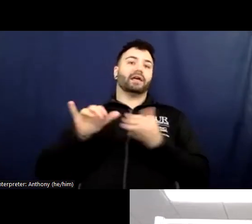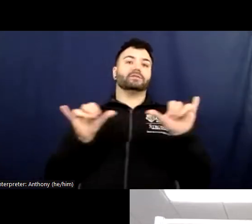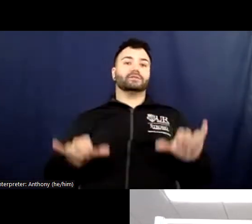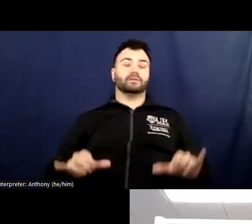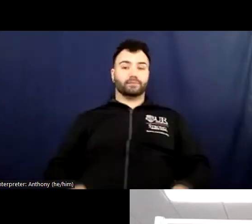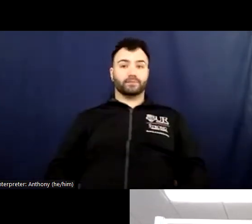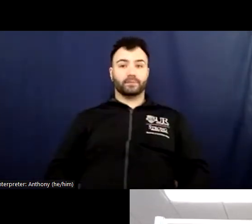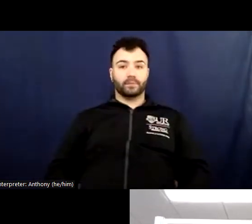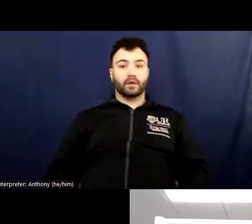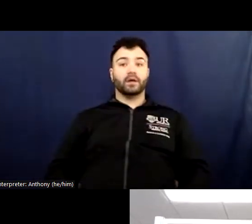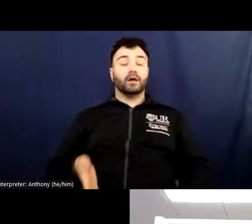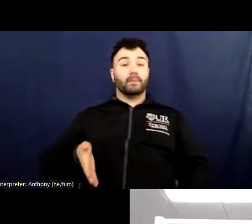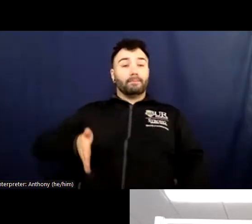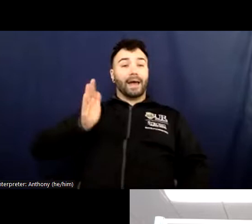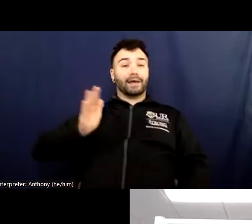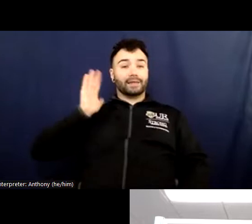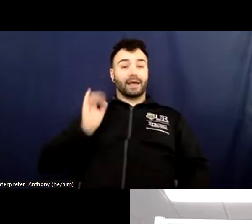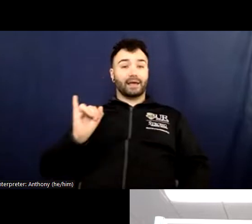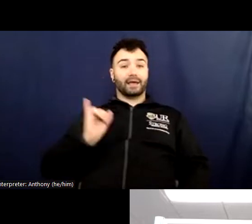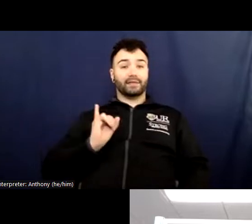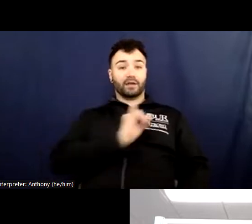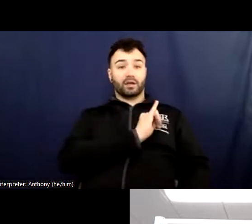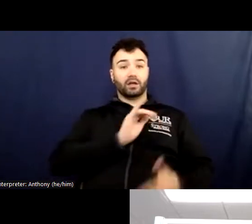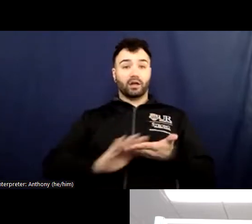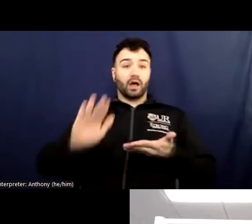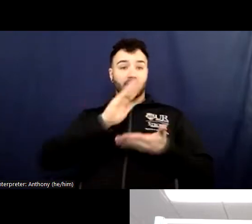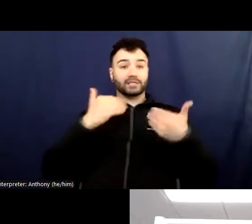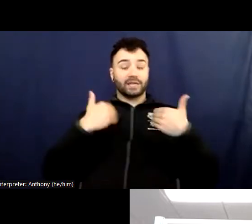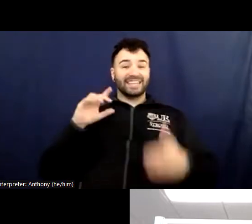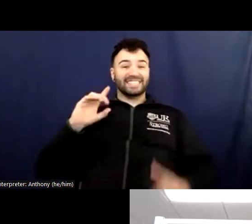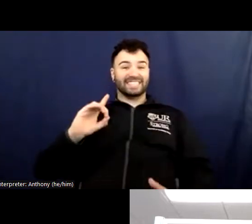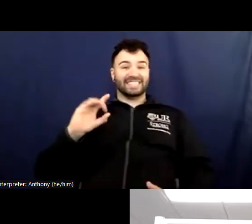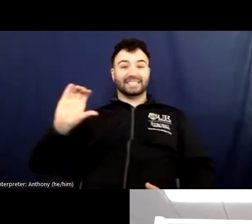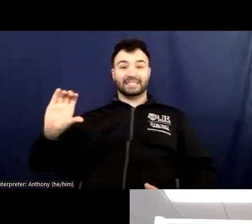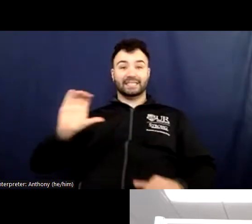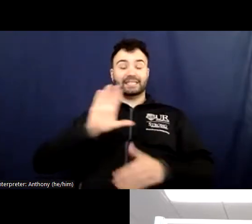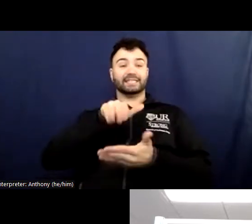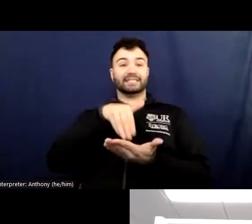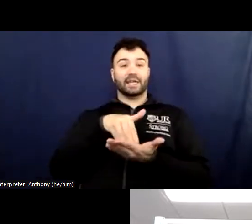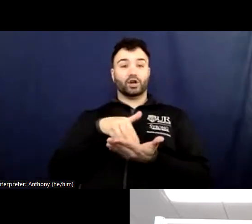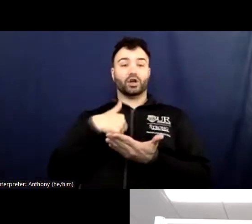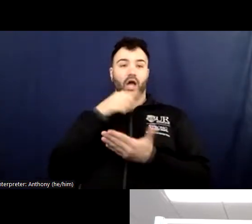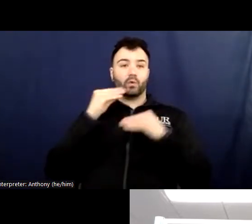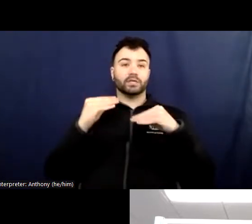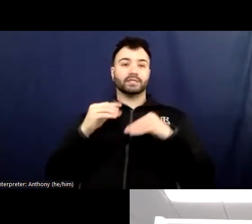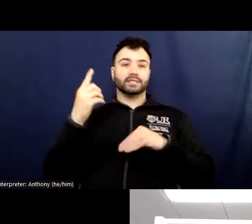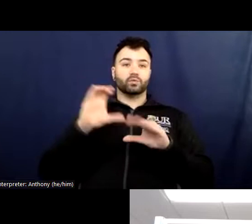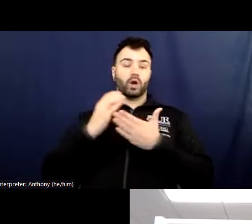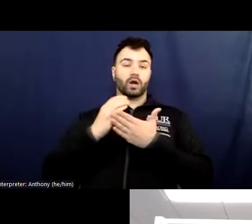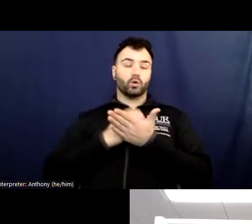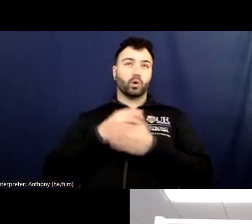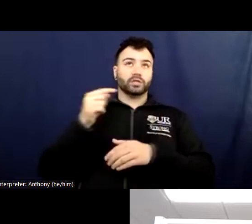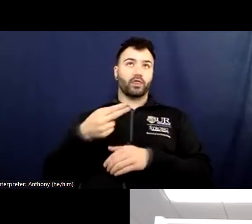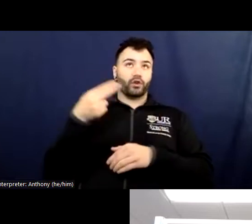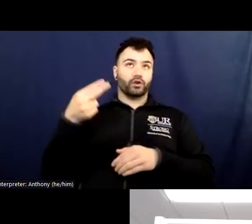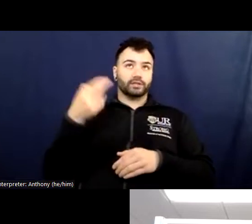There was a time when Ithaca College had a DC center, and I would teach a 1-credit course there on a Thursday night, Friday, and Saturday, rather than